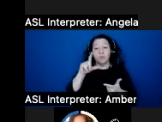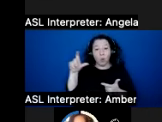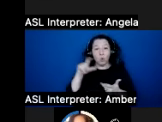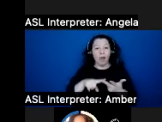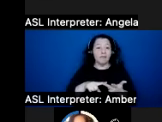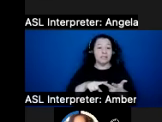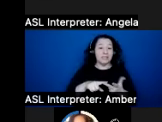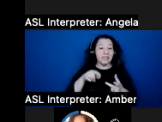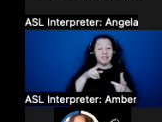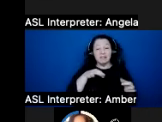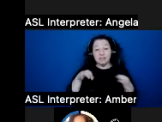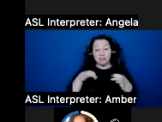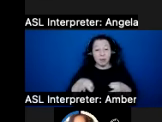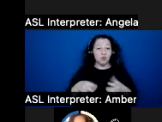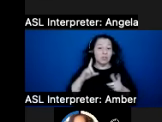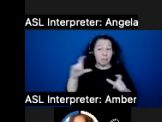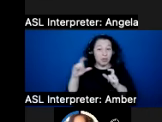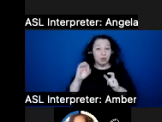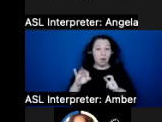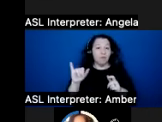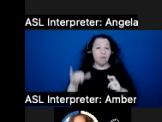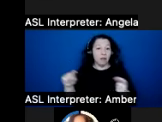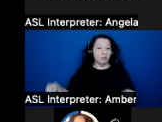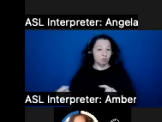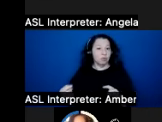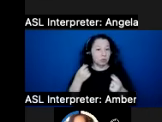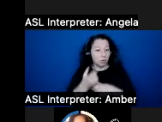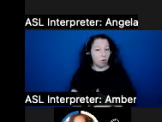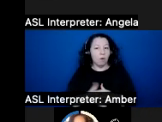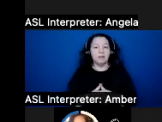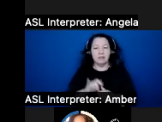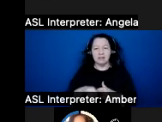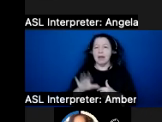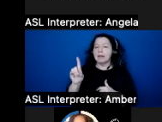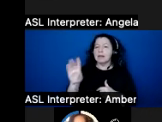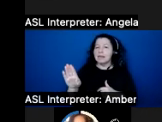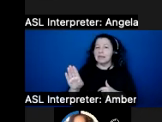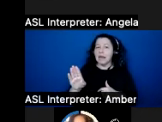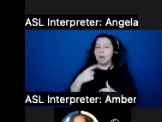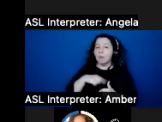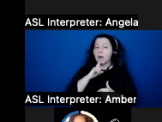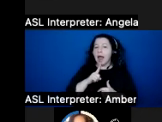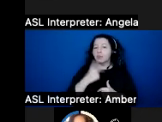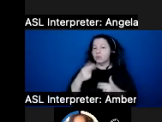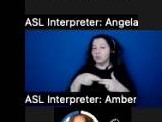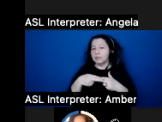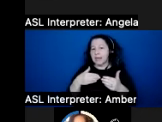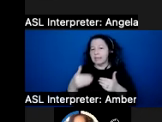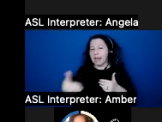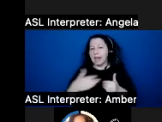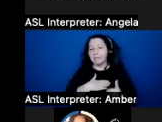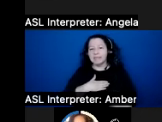injuries, that kind of thing. Deb, we are a couple slides ahead if